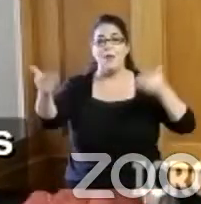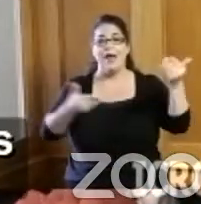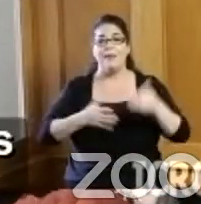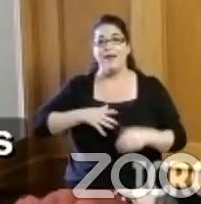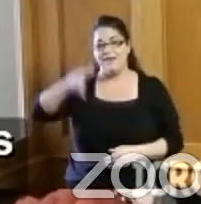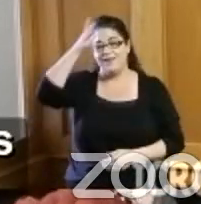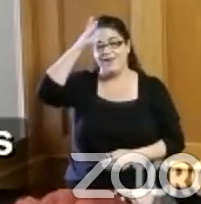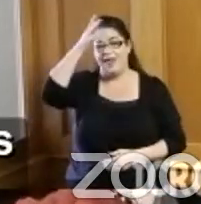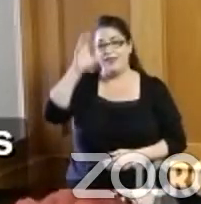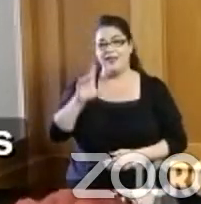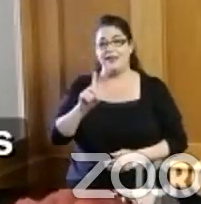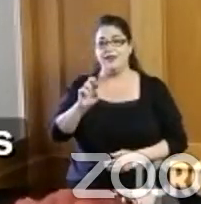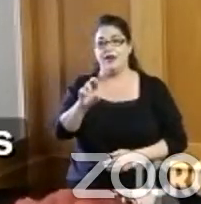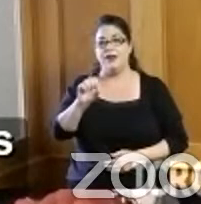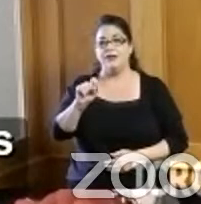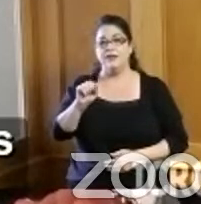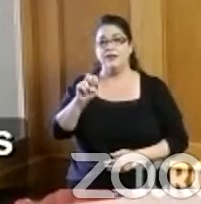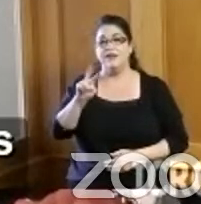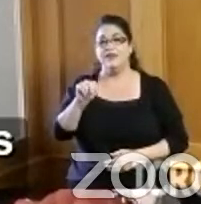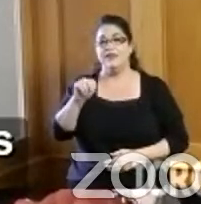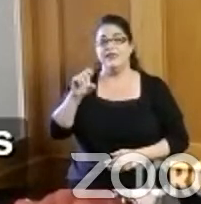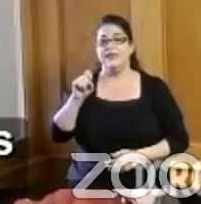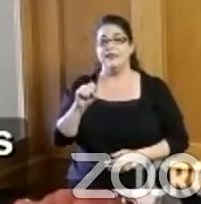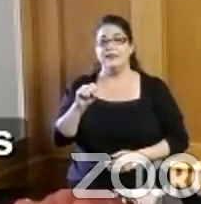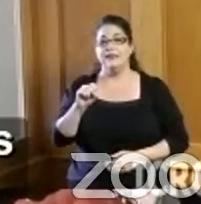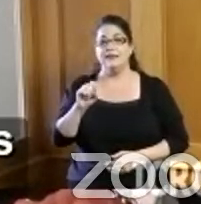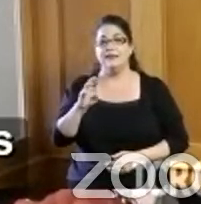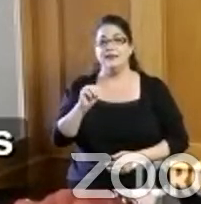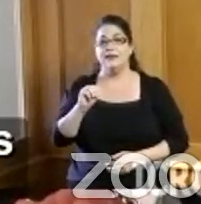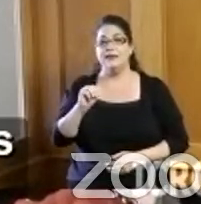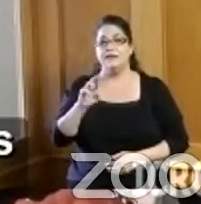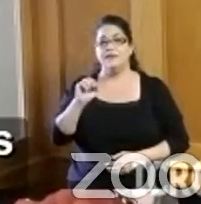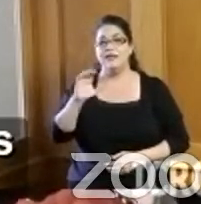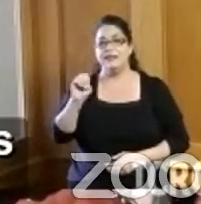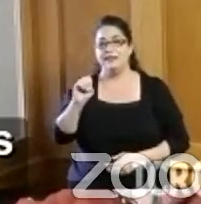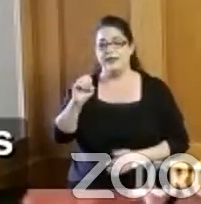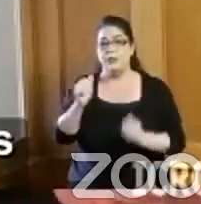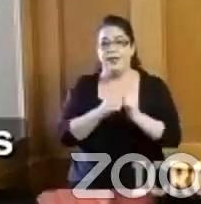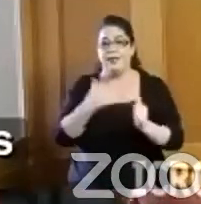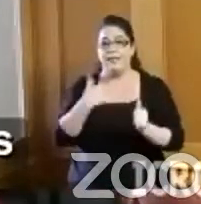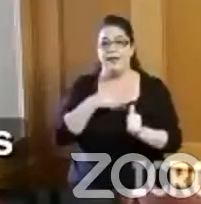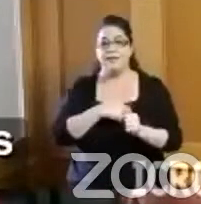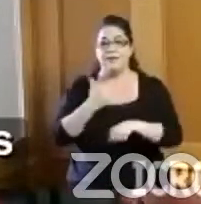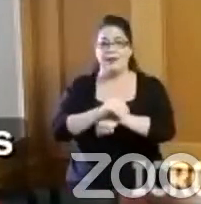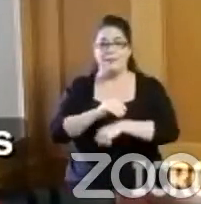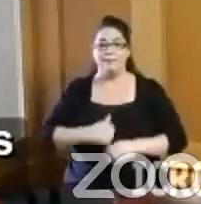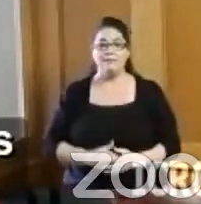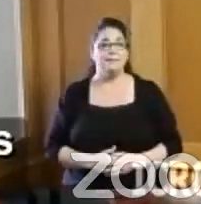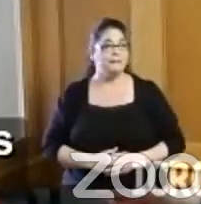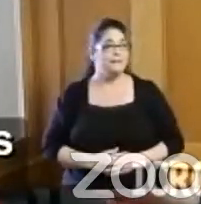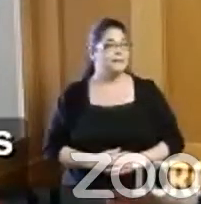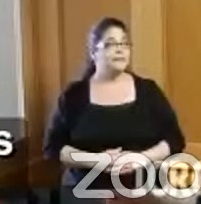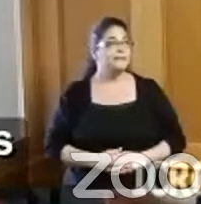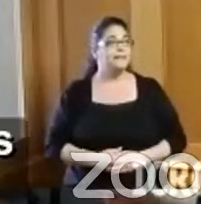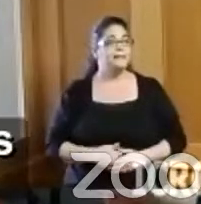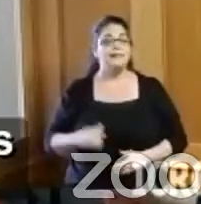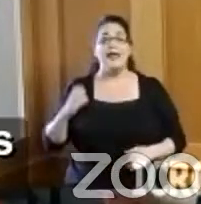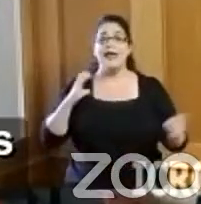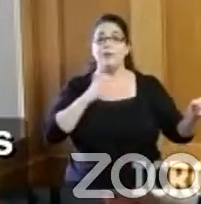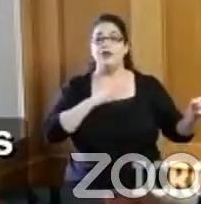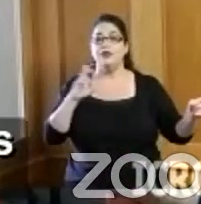father, Dr. Stephen Reese Sr., who's with us today. So thank you very much. Thank you. I'm Commissioner